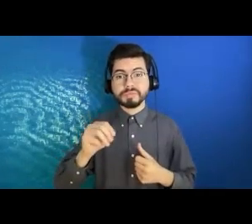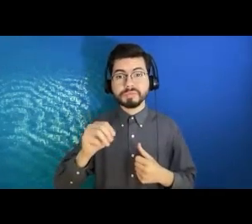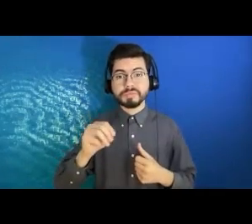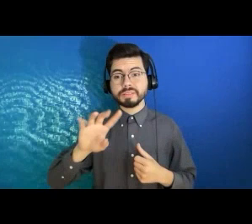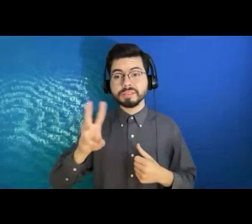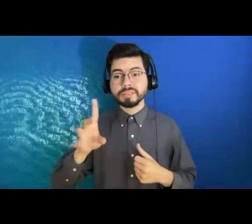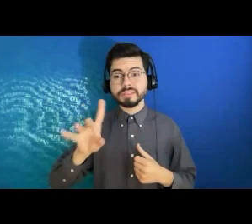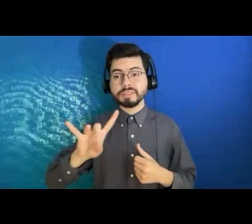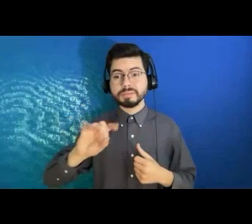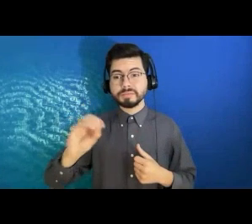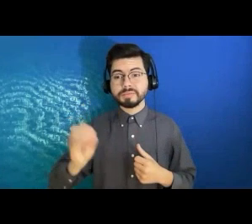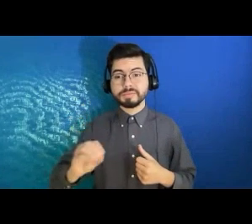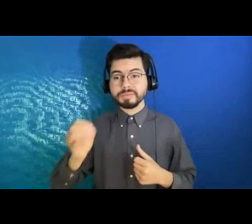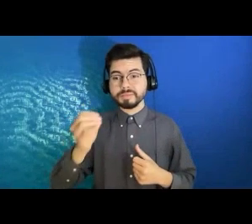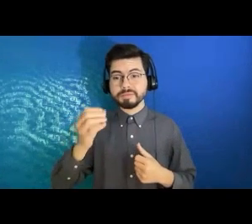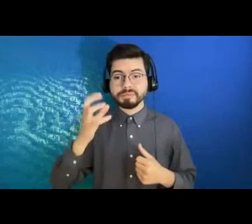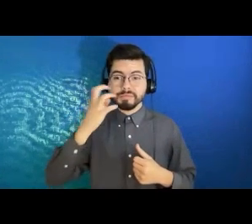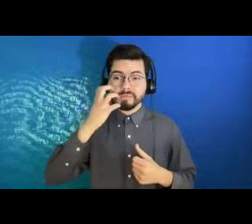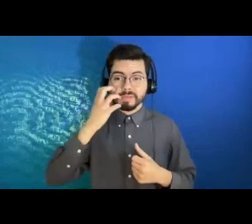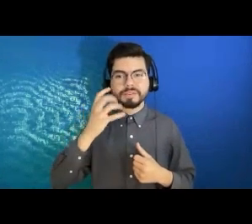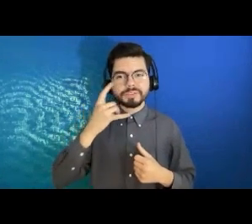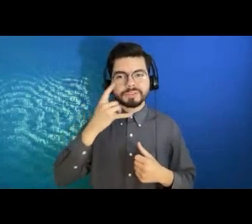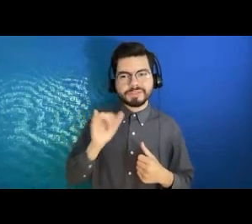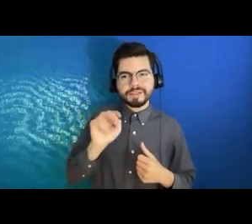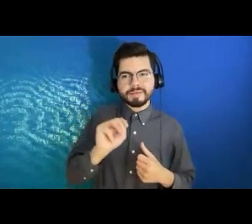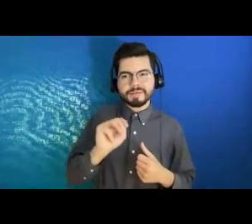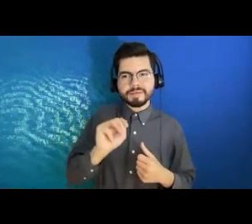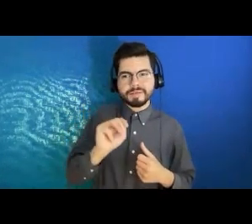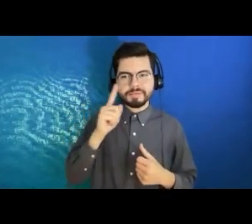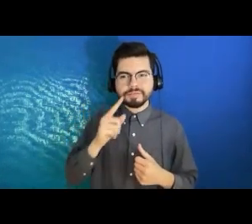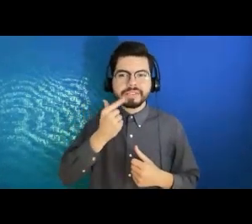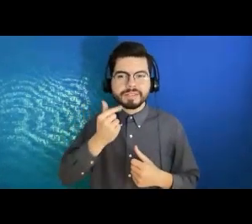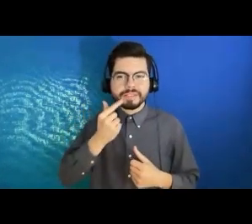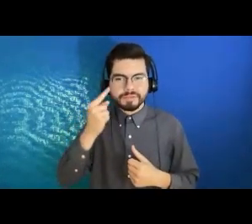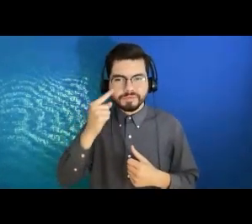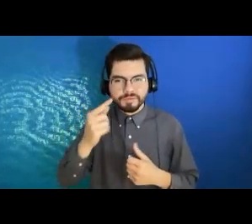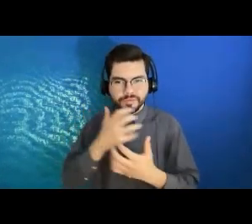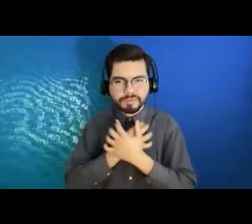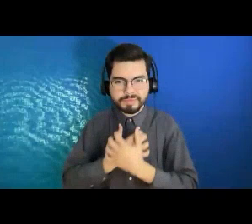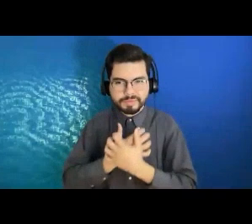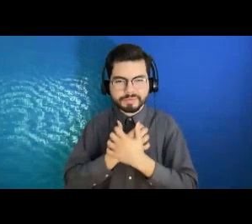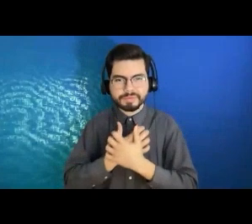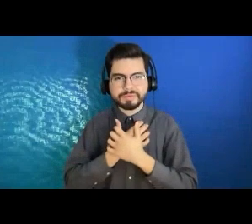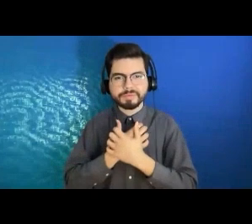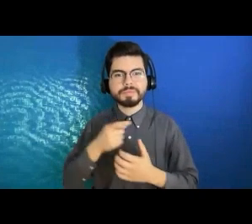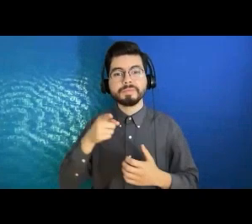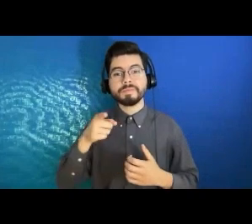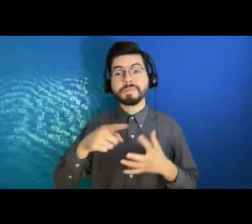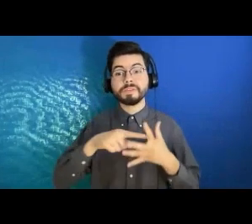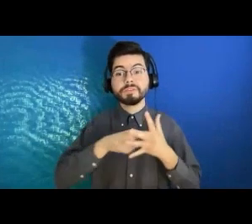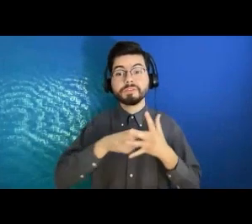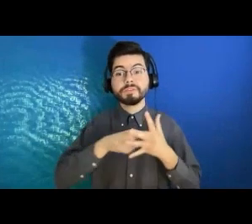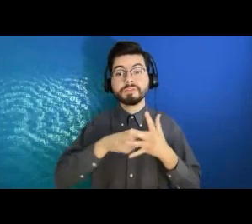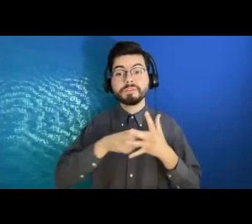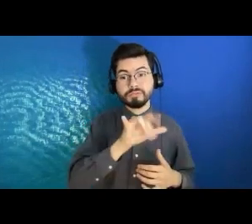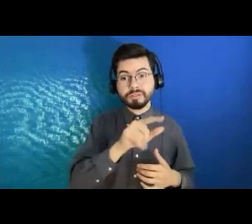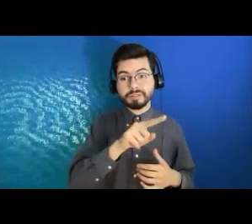So bears eat these starting in July through August and September,